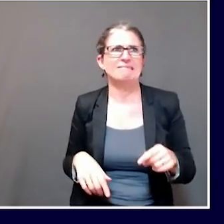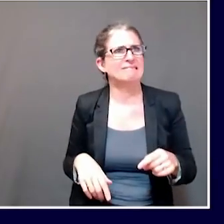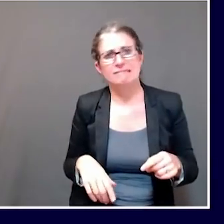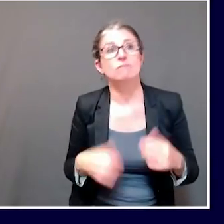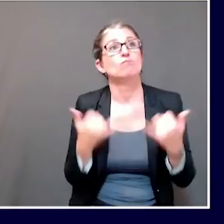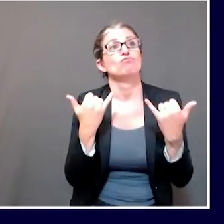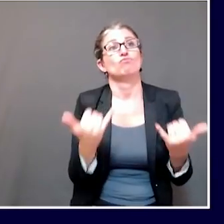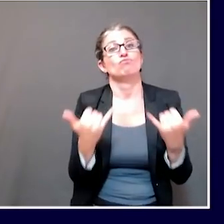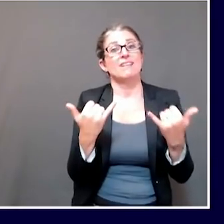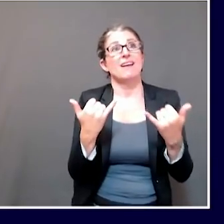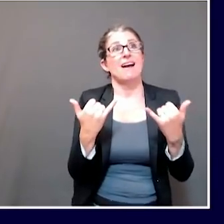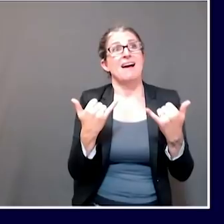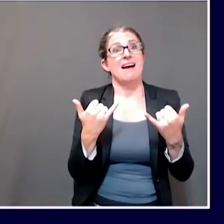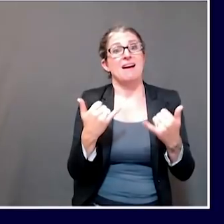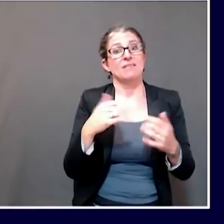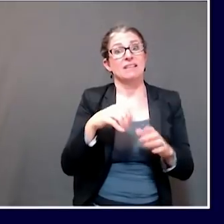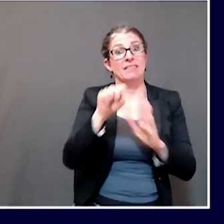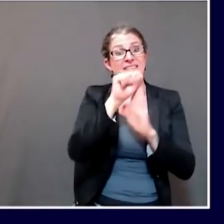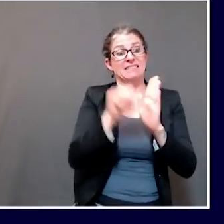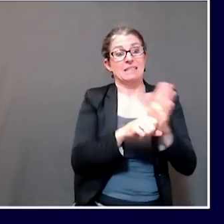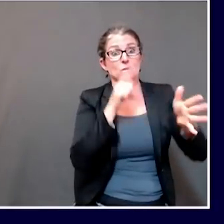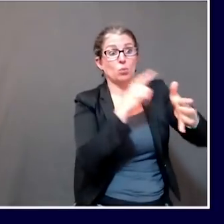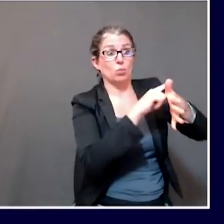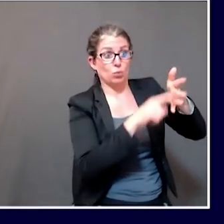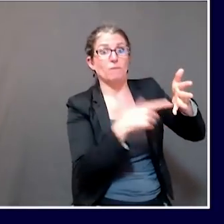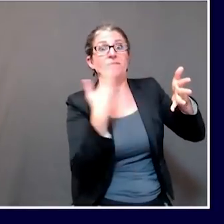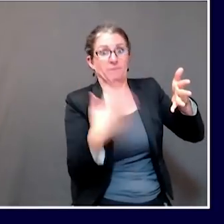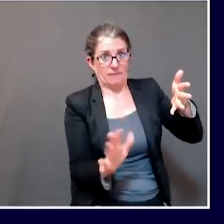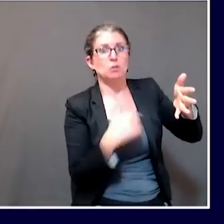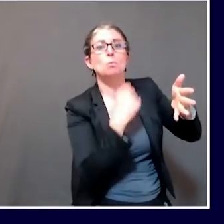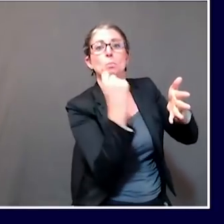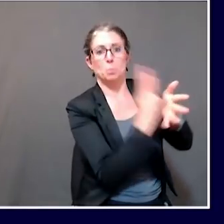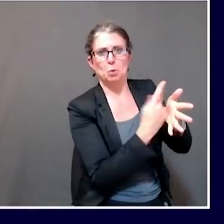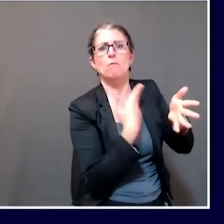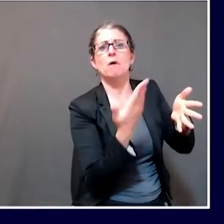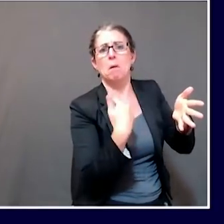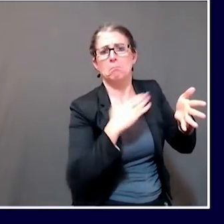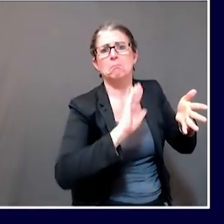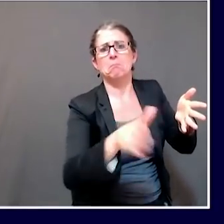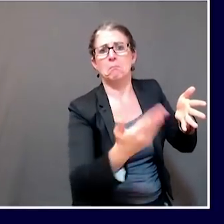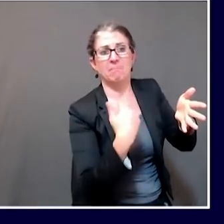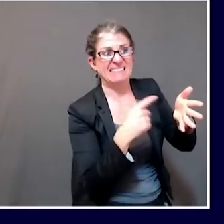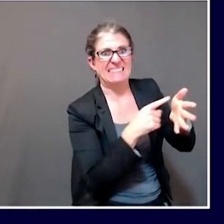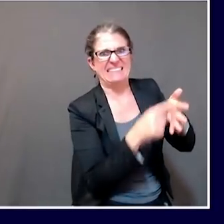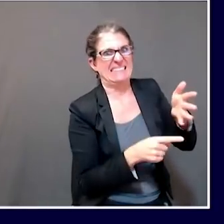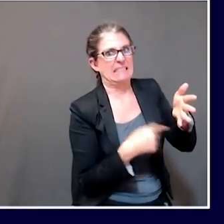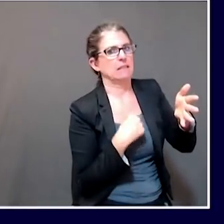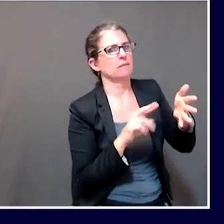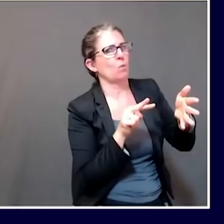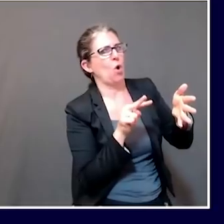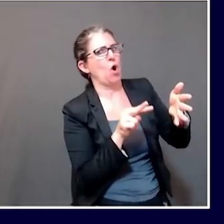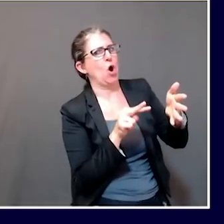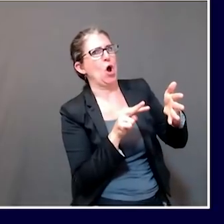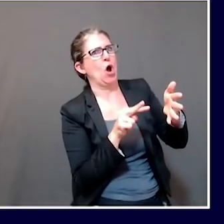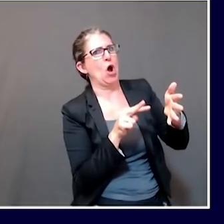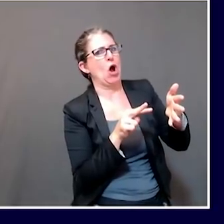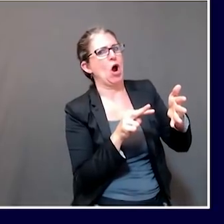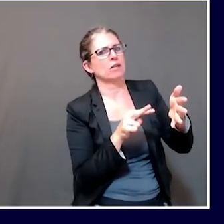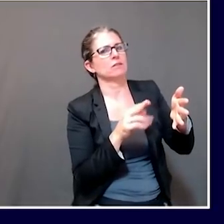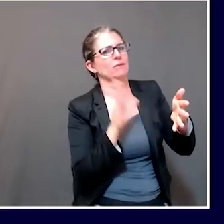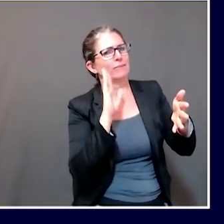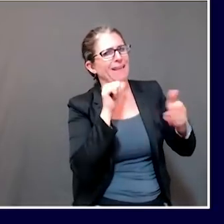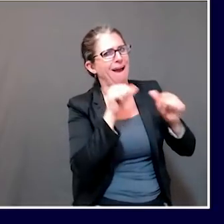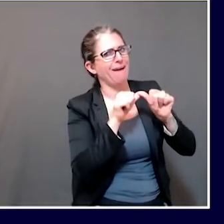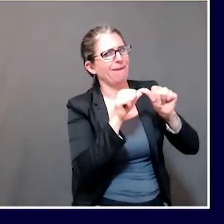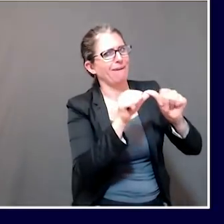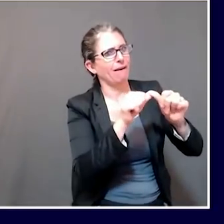keep very close eyes on them, and it is not a one-way ratchet. What goes on the exempt list can come